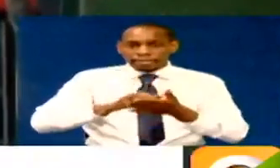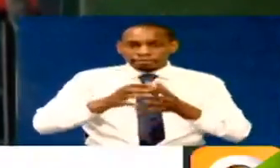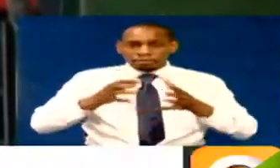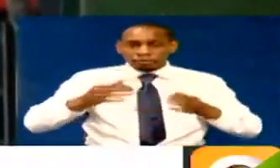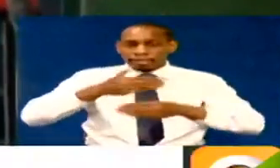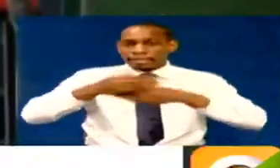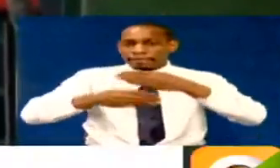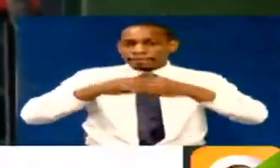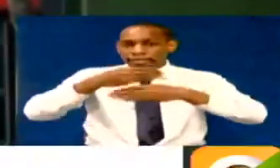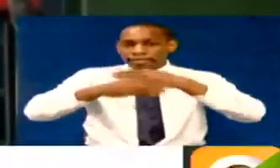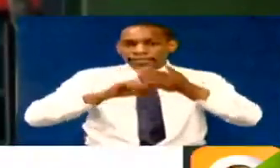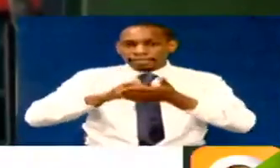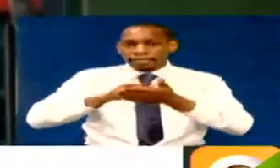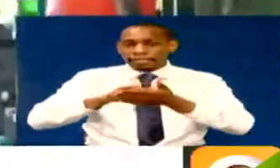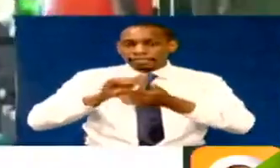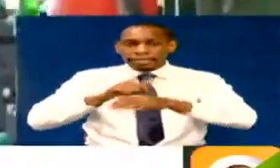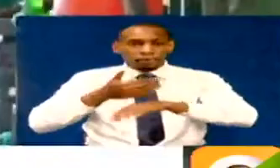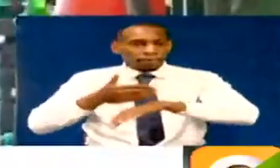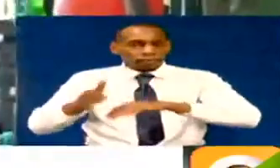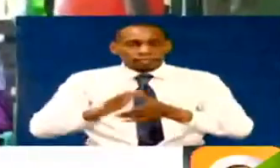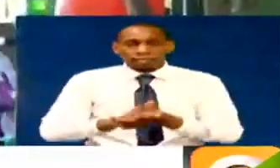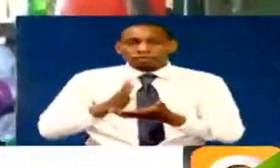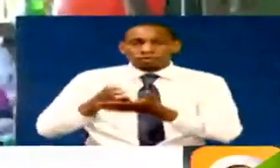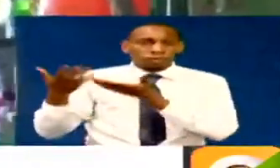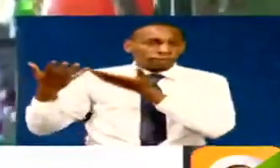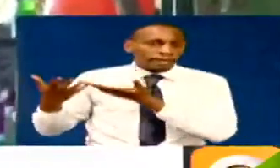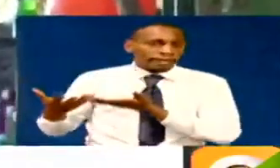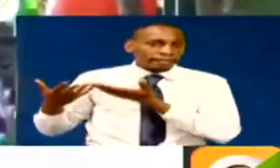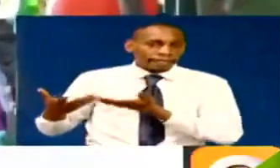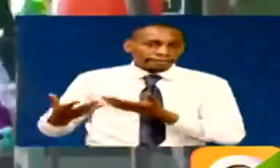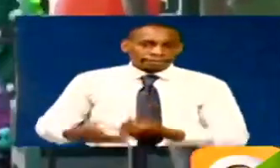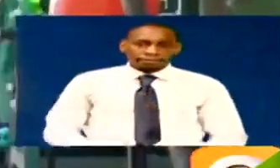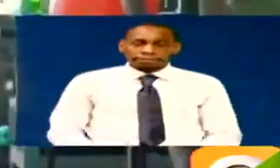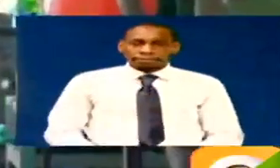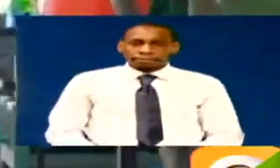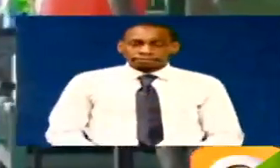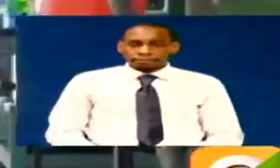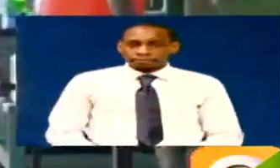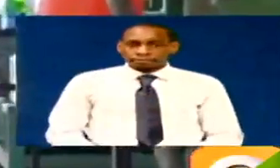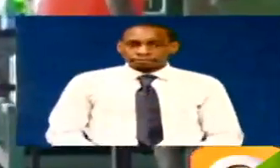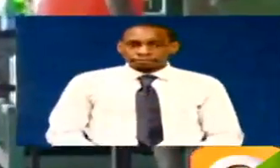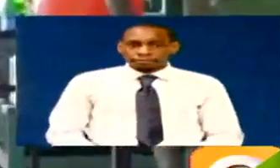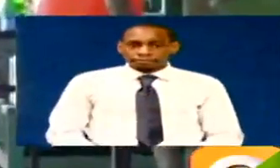of infrastructure has remained minimal is heavier. Sam Gituku, Citizen TV, Nairobi.